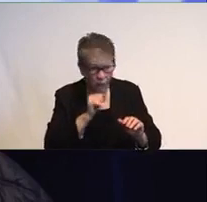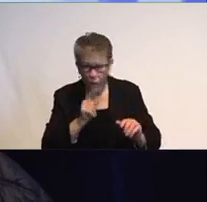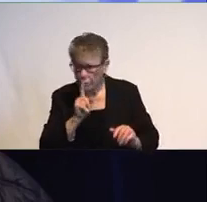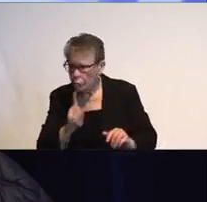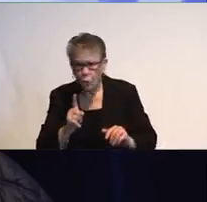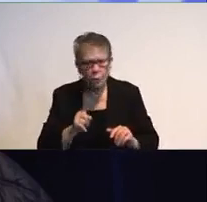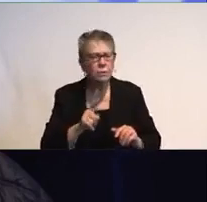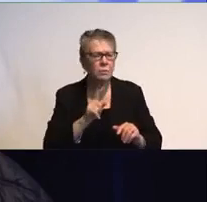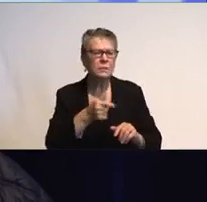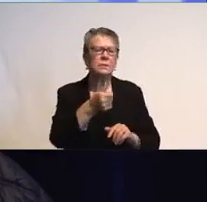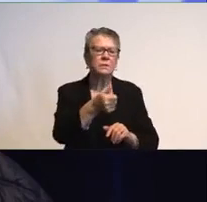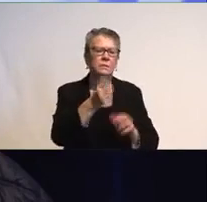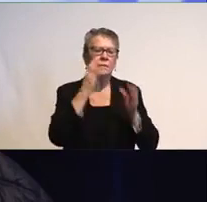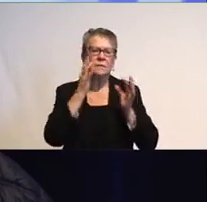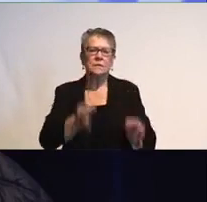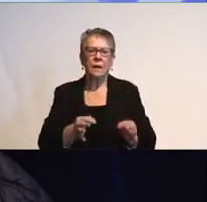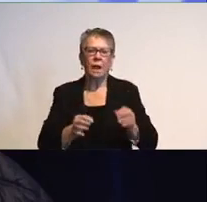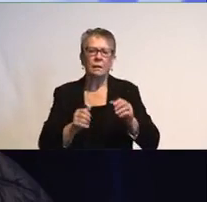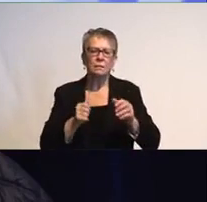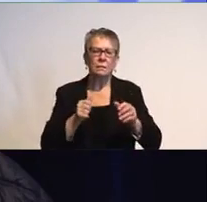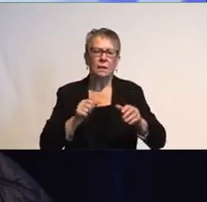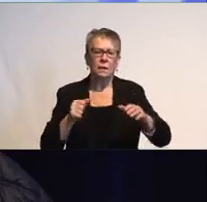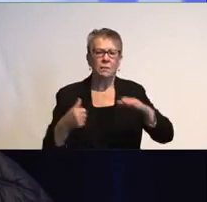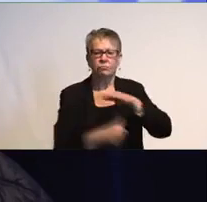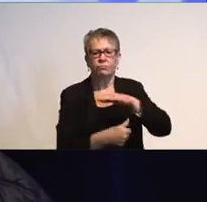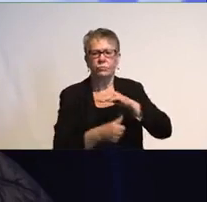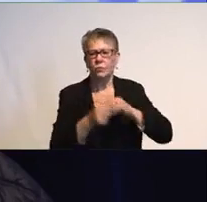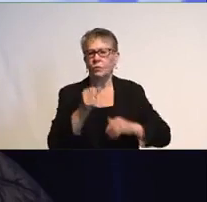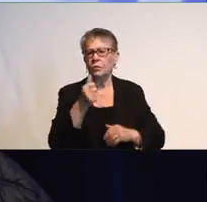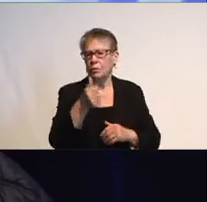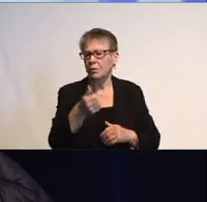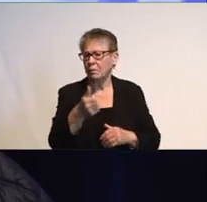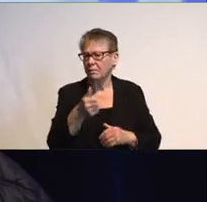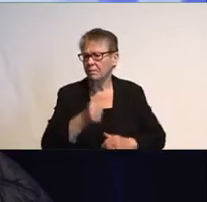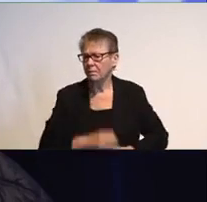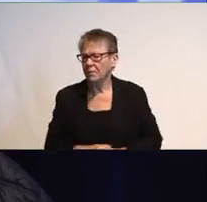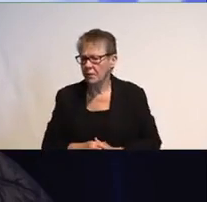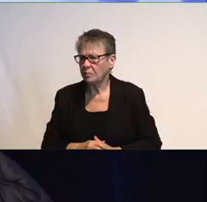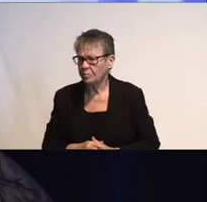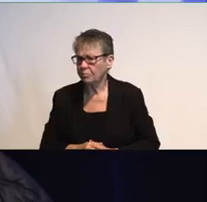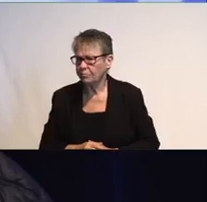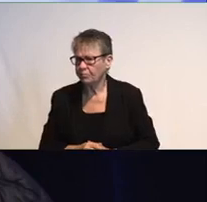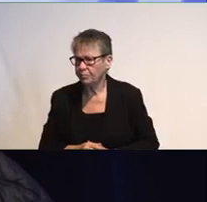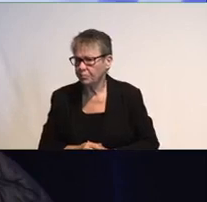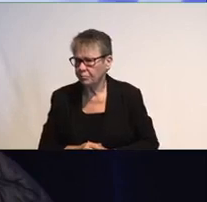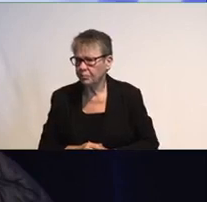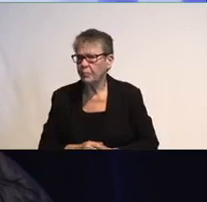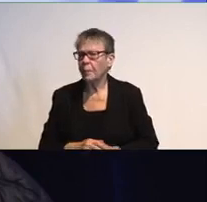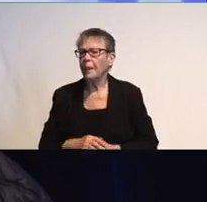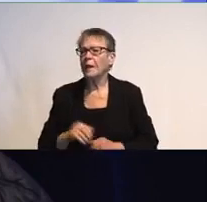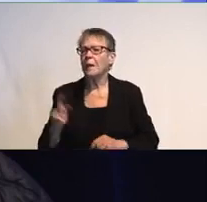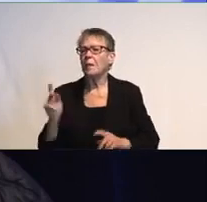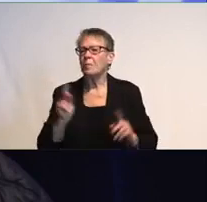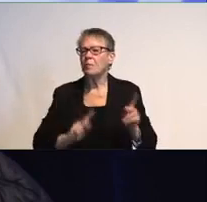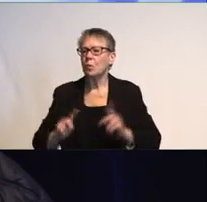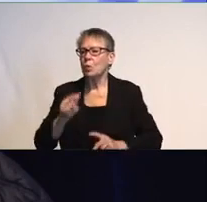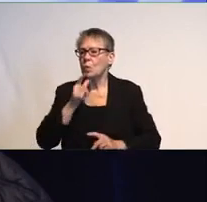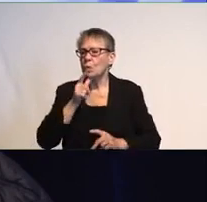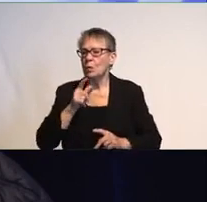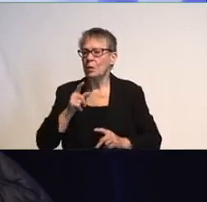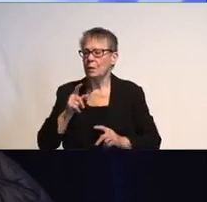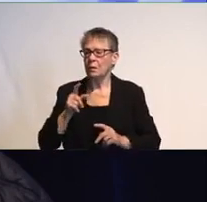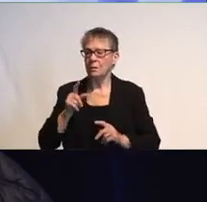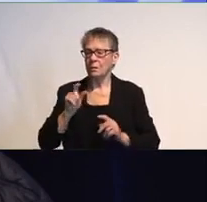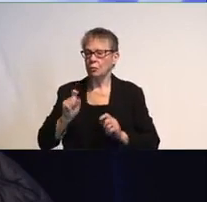department, and be tested for COVID-19. Additionally, individuals should continue to self-monitor for